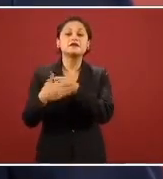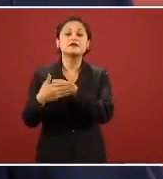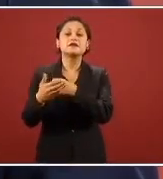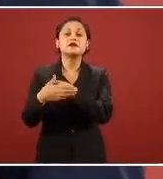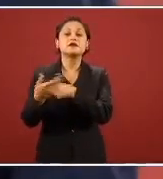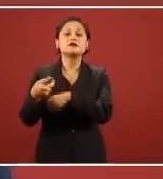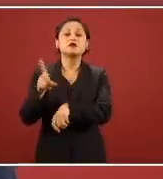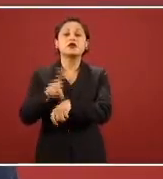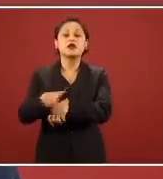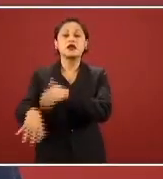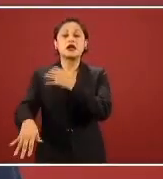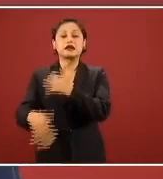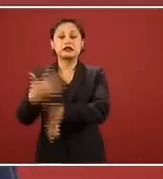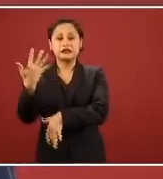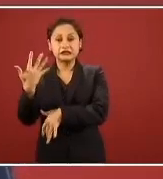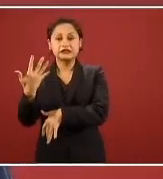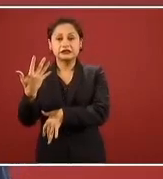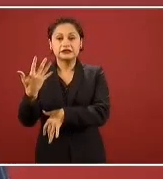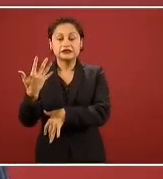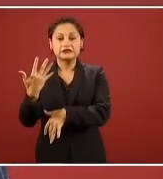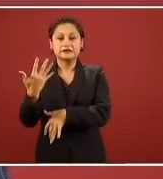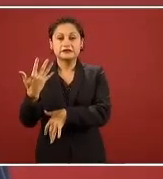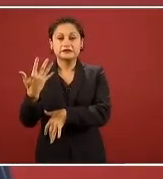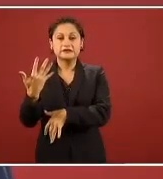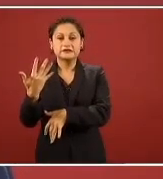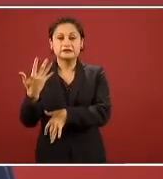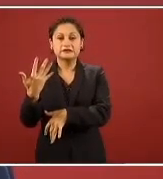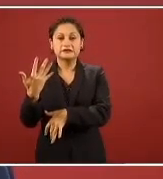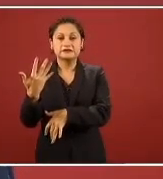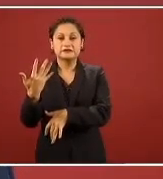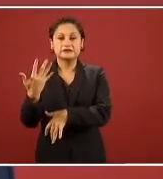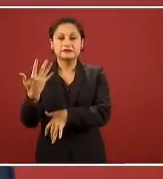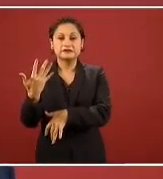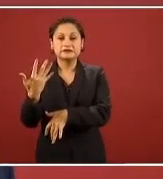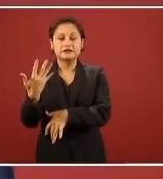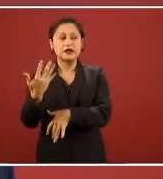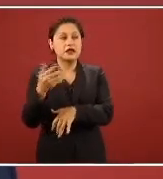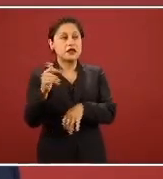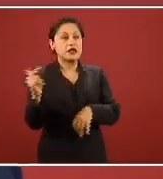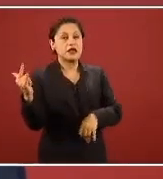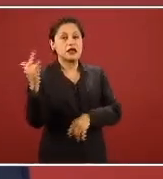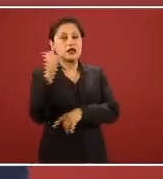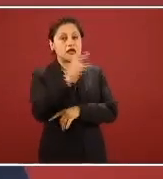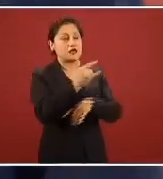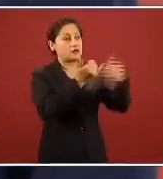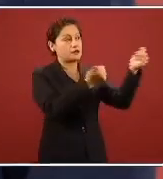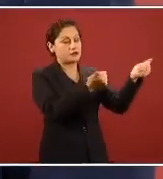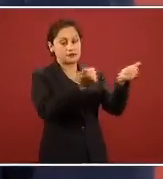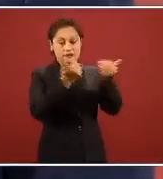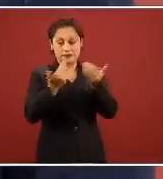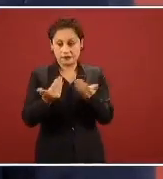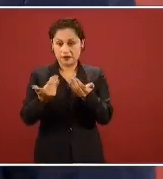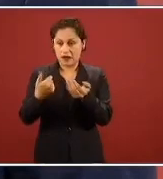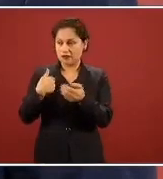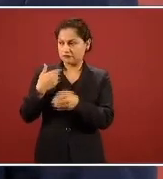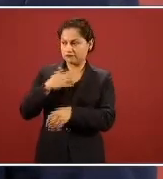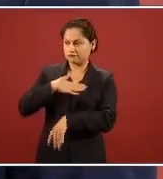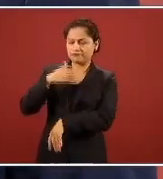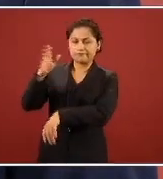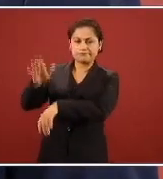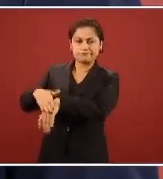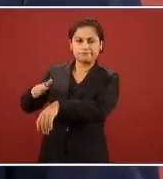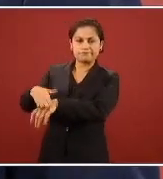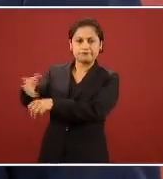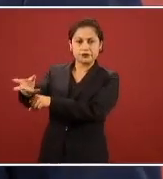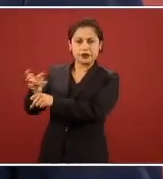avión. And the plane is going to come. Y vamos a invitar al Reforma. And we are going to invite the